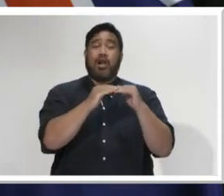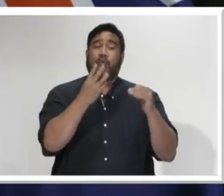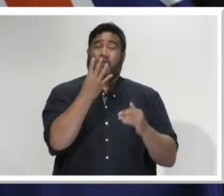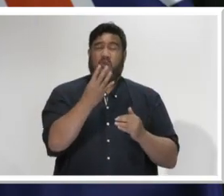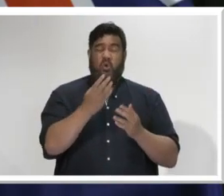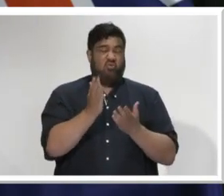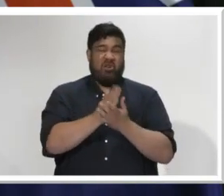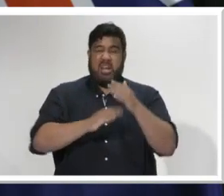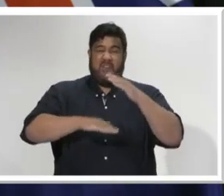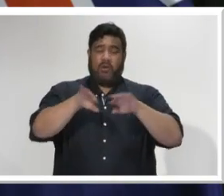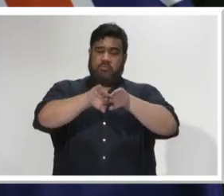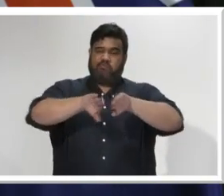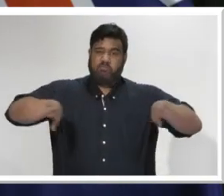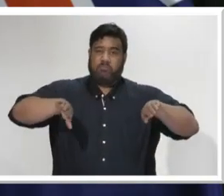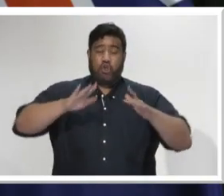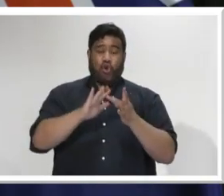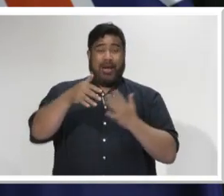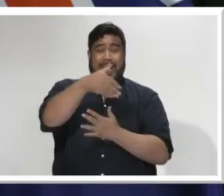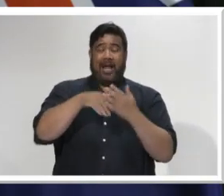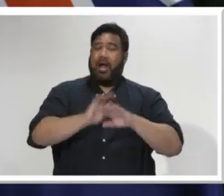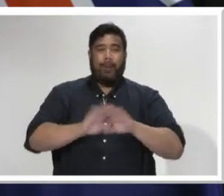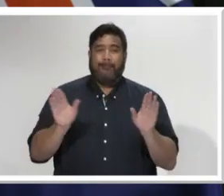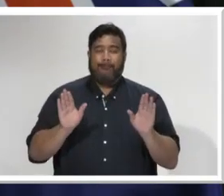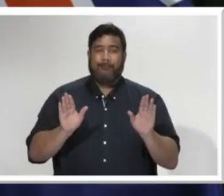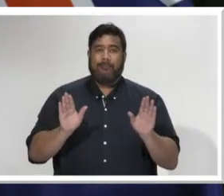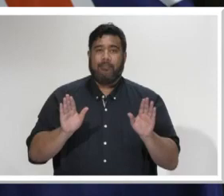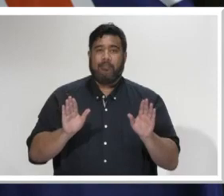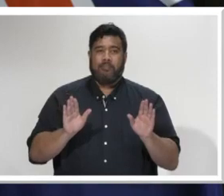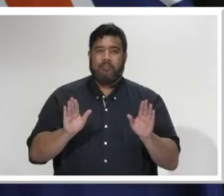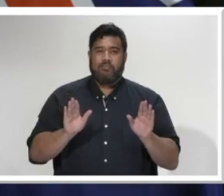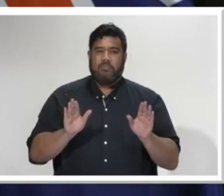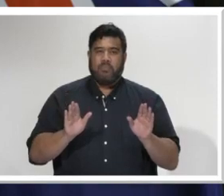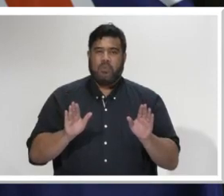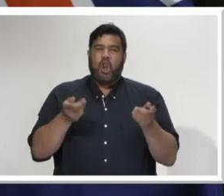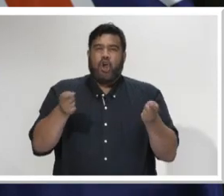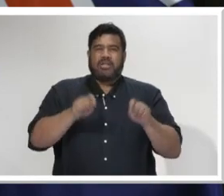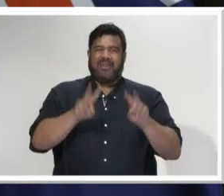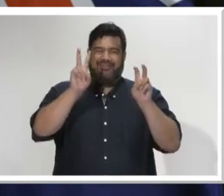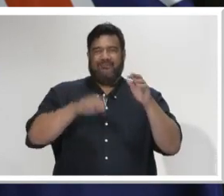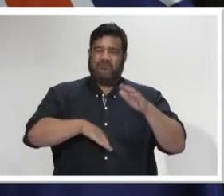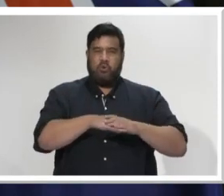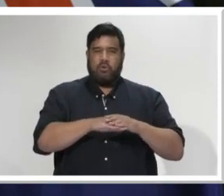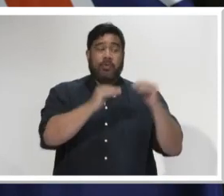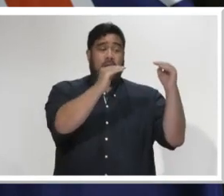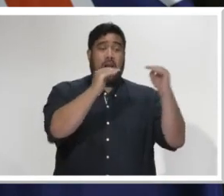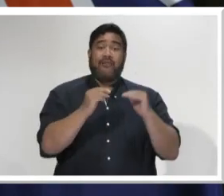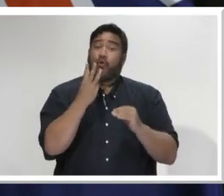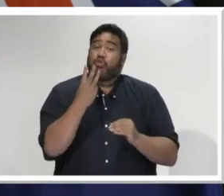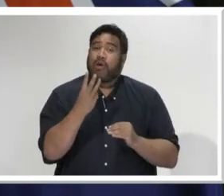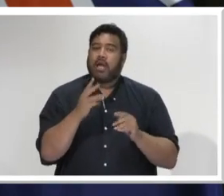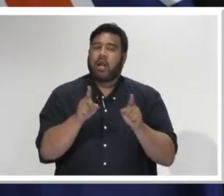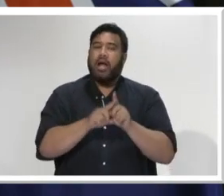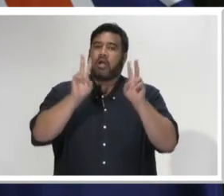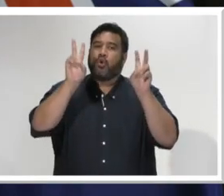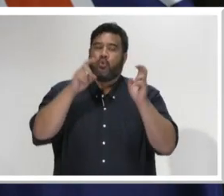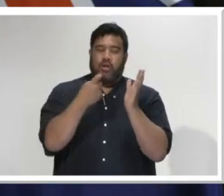with each other, and that is what a full lockdown achieves. At level 3, restrict, there is still a high